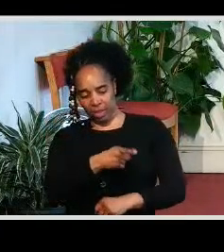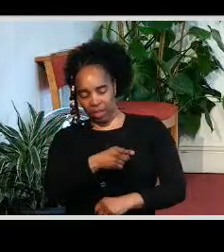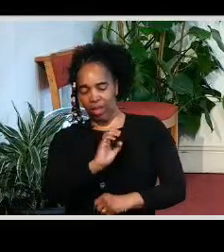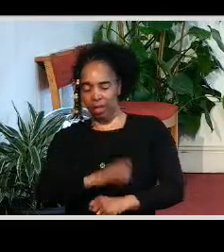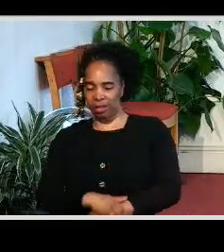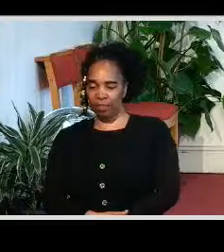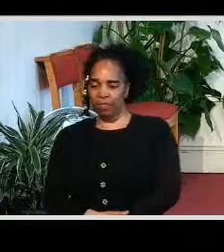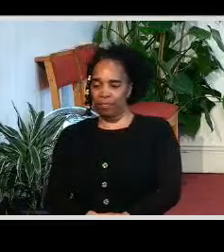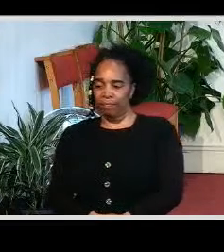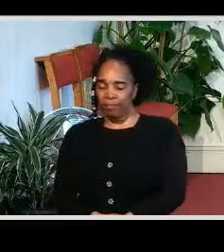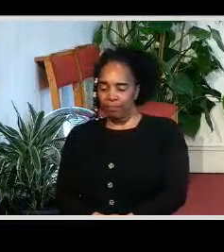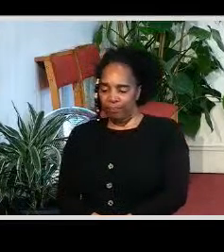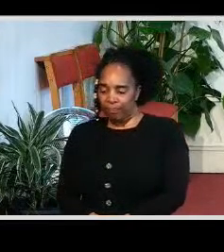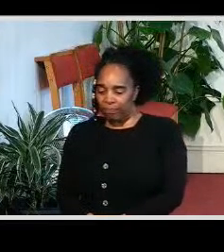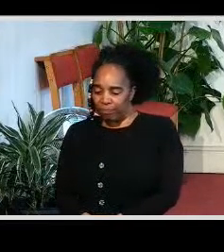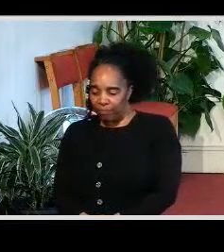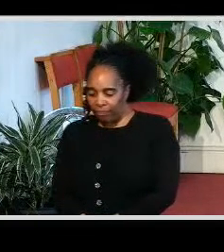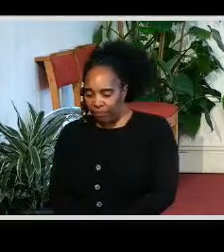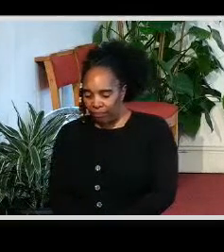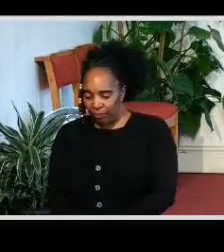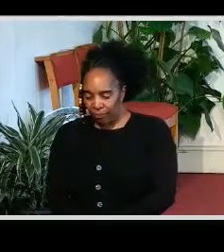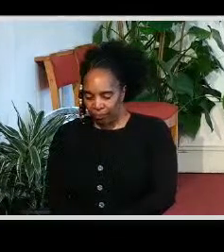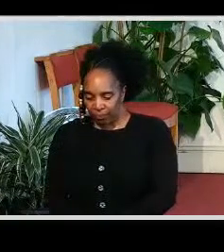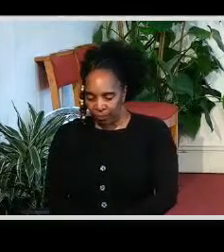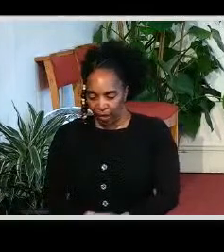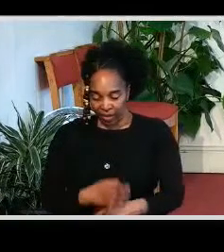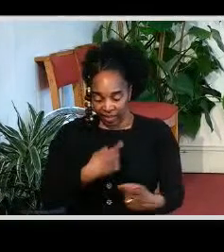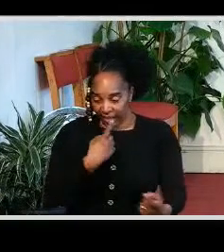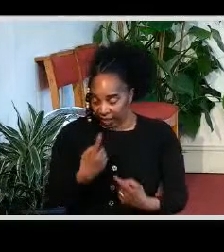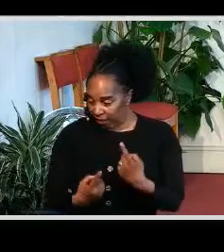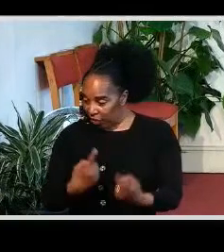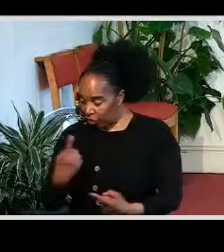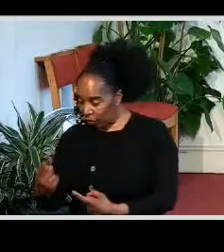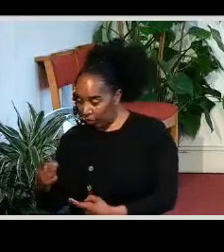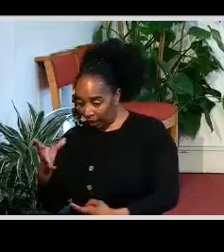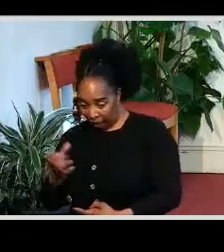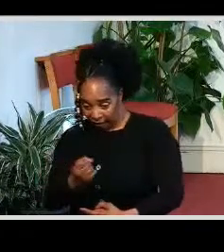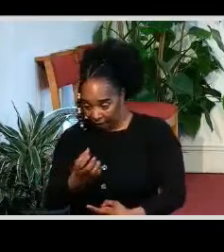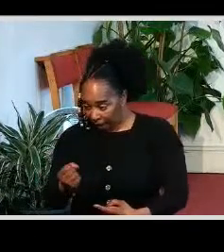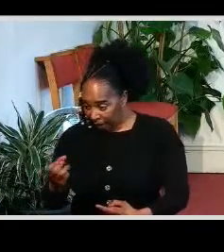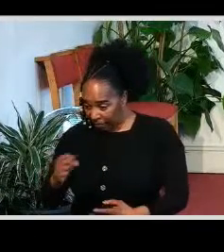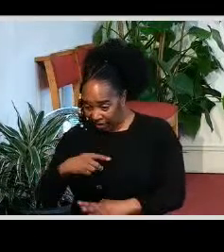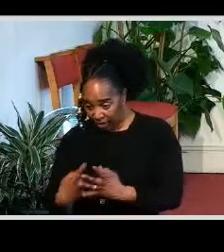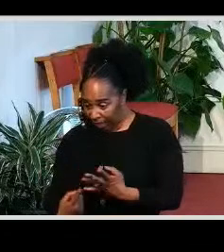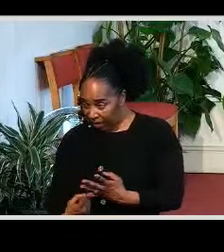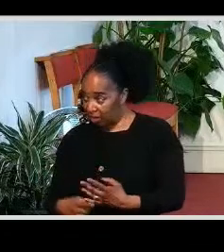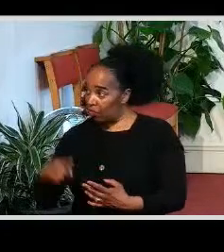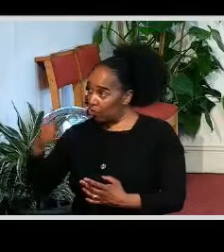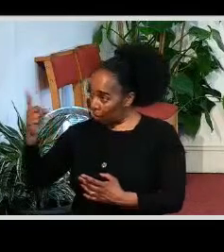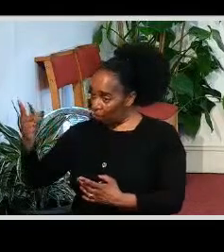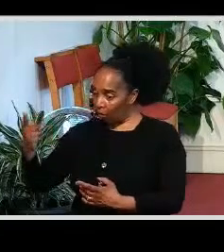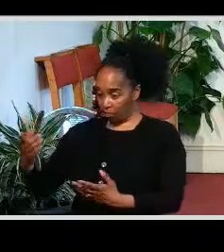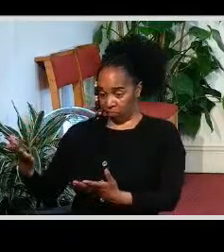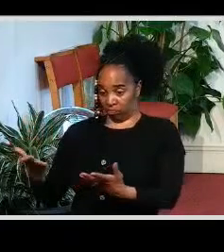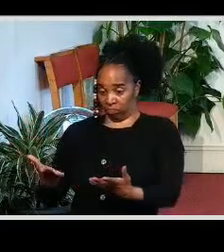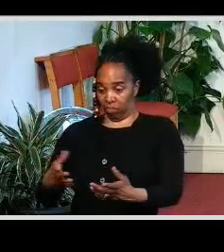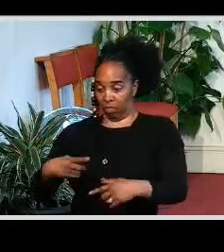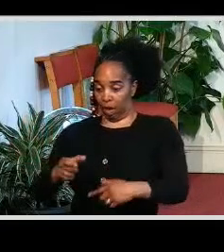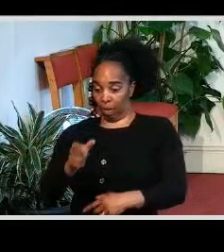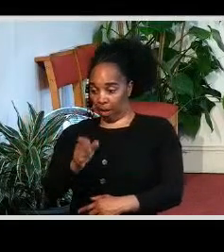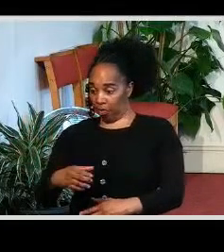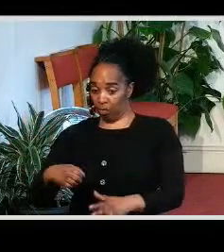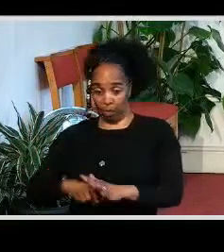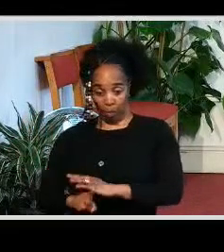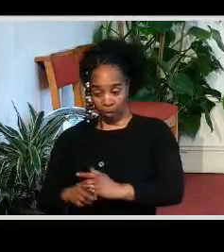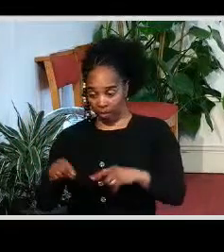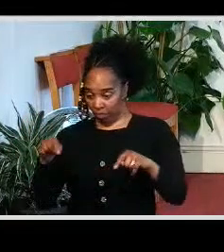this, with all individuals, whatever defects they have, God has allowed that person to come into this